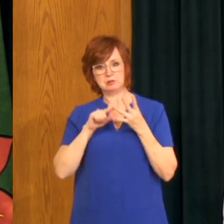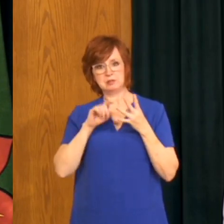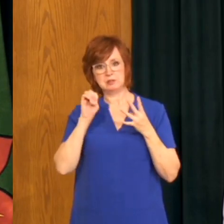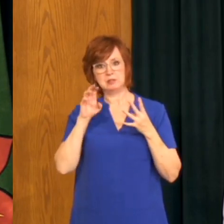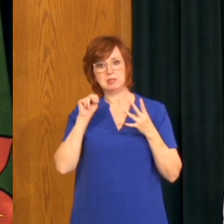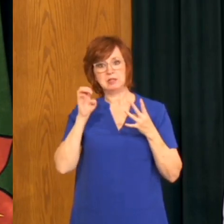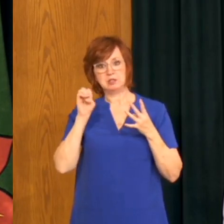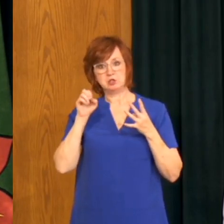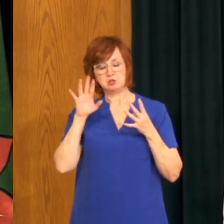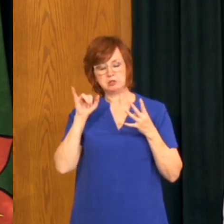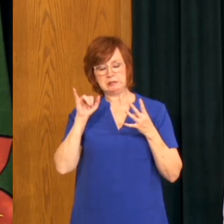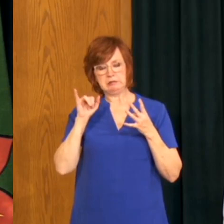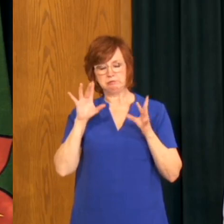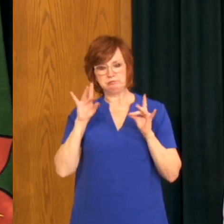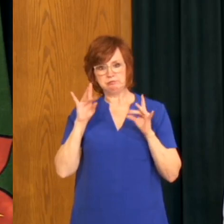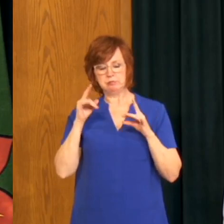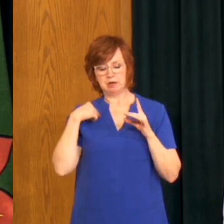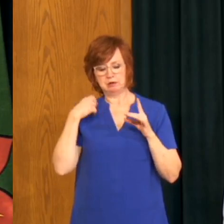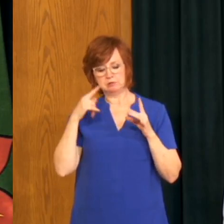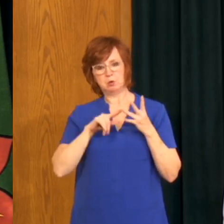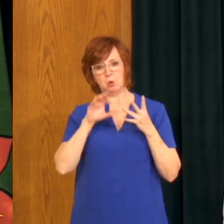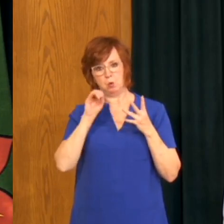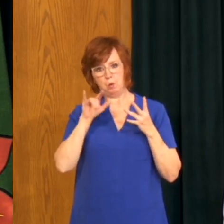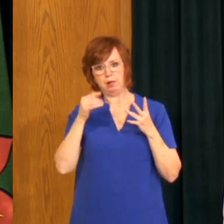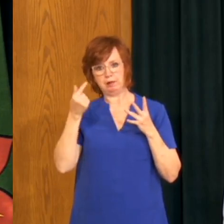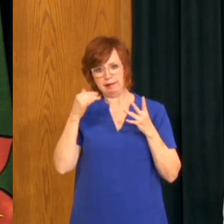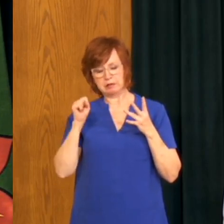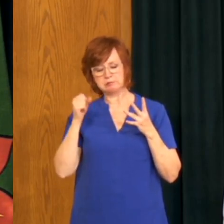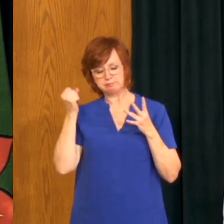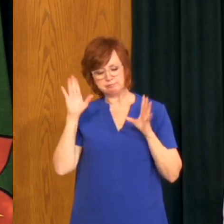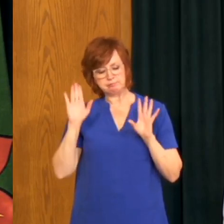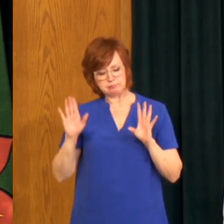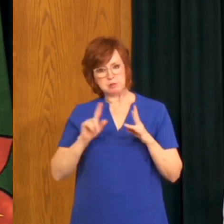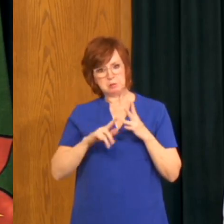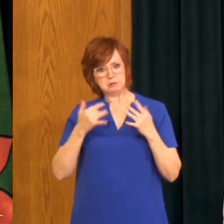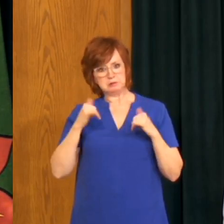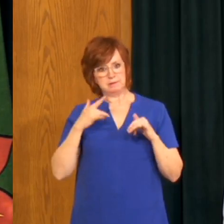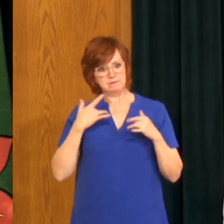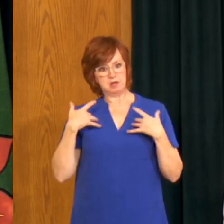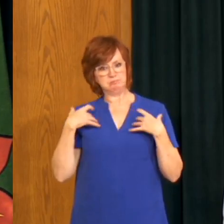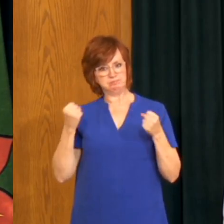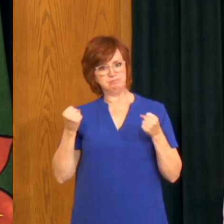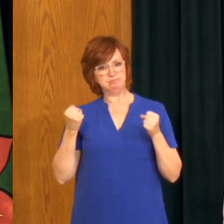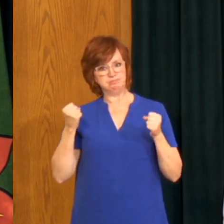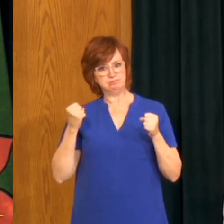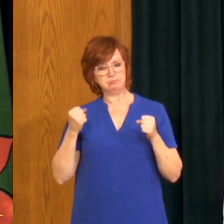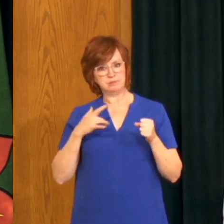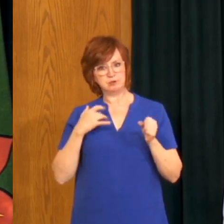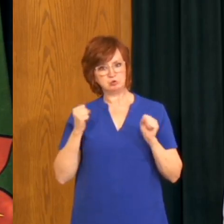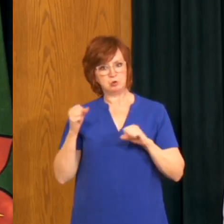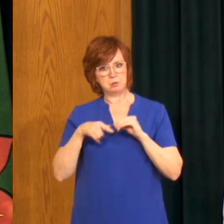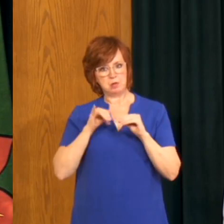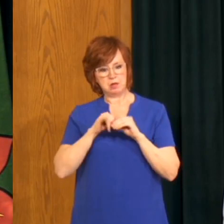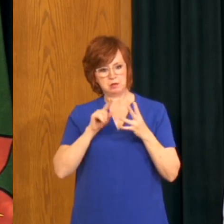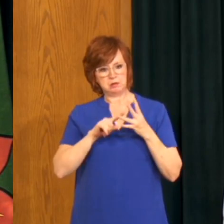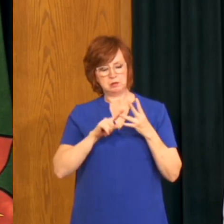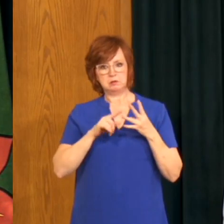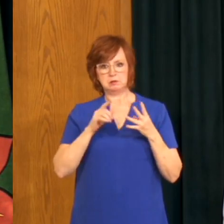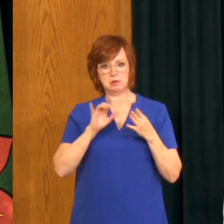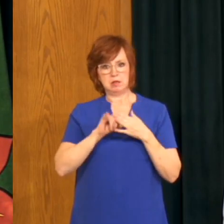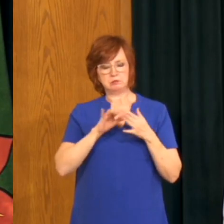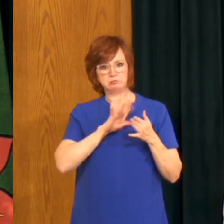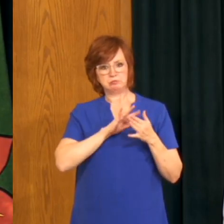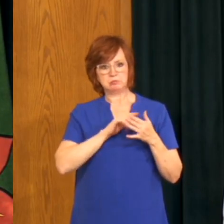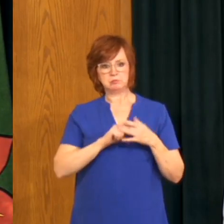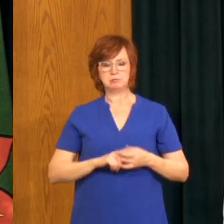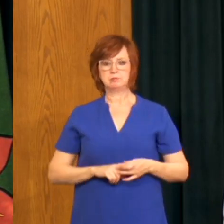the last number of months. I'm very bullish on the future of Saskatchewan's energy industry, as it is one of the cleanest in the world.